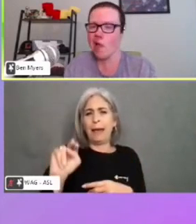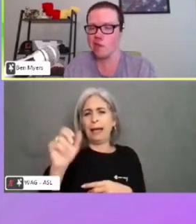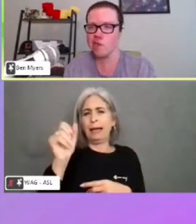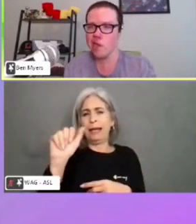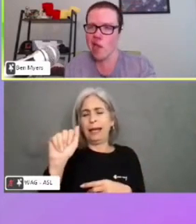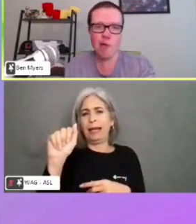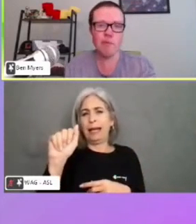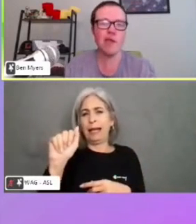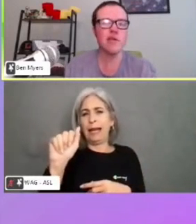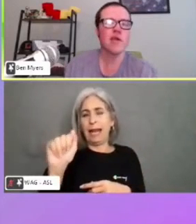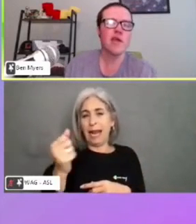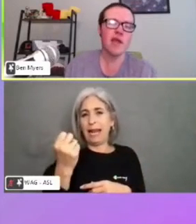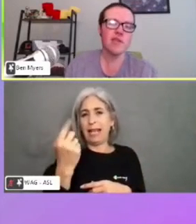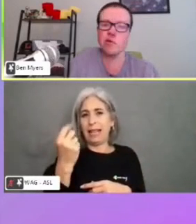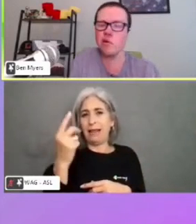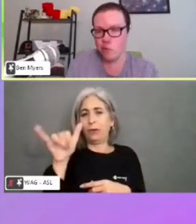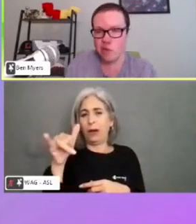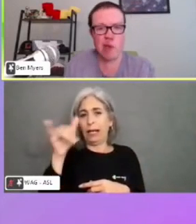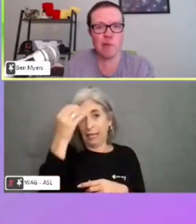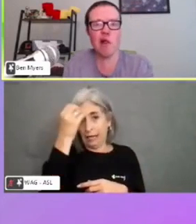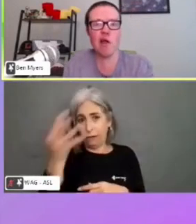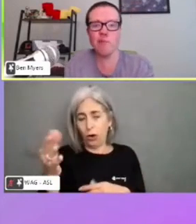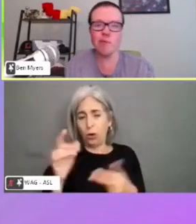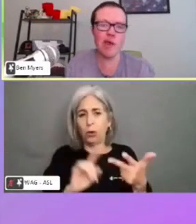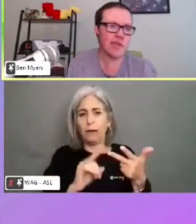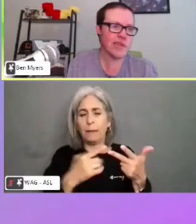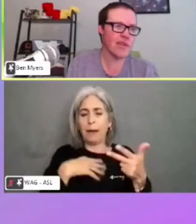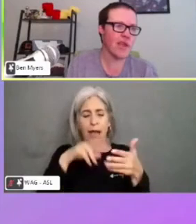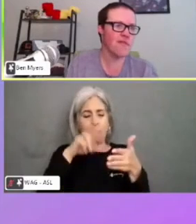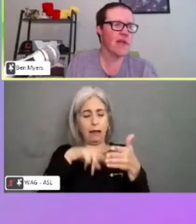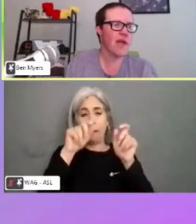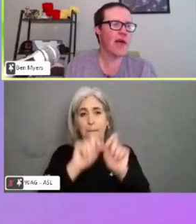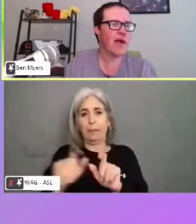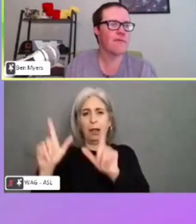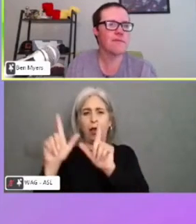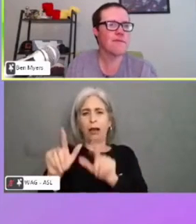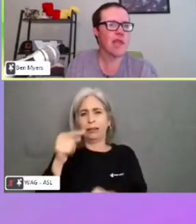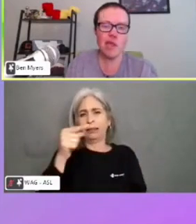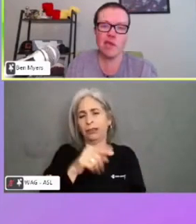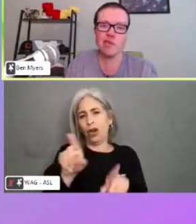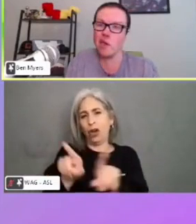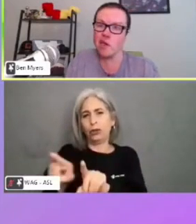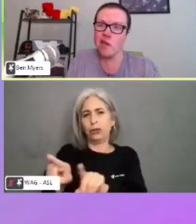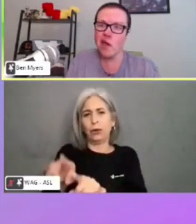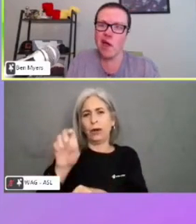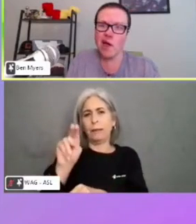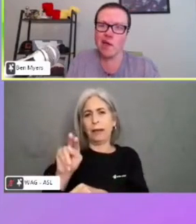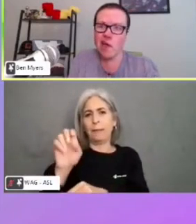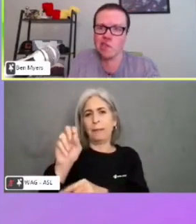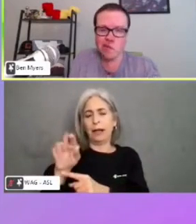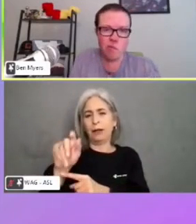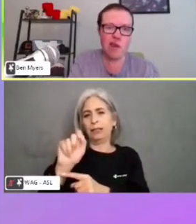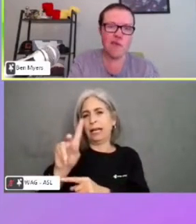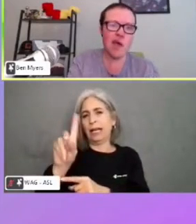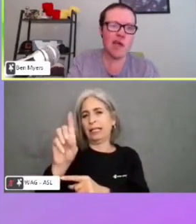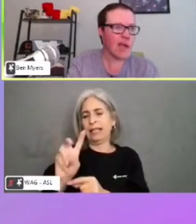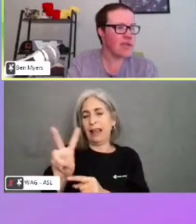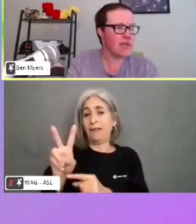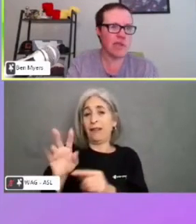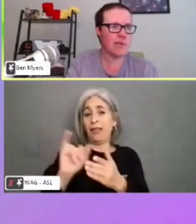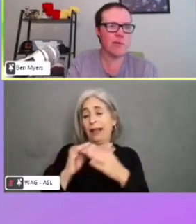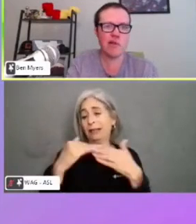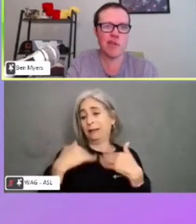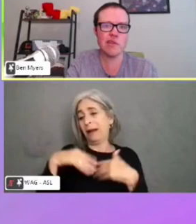instance as @Ben. And you can also read my blog, benmyers.dev. And yeah, that's what I've got.